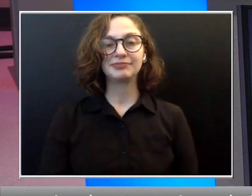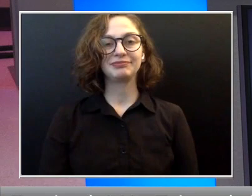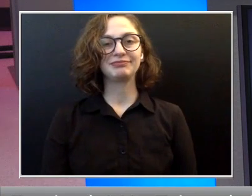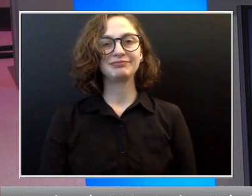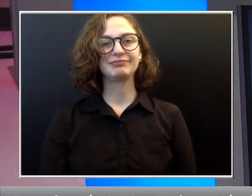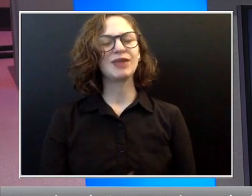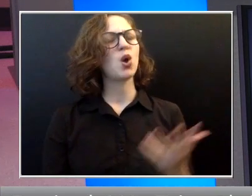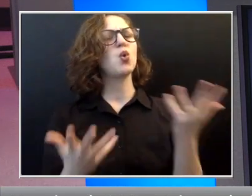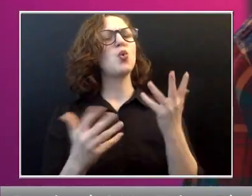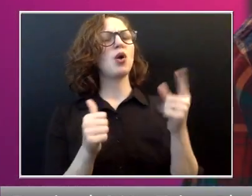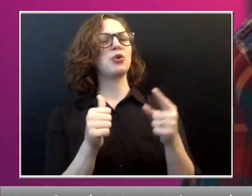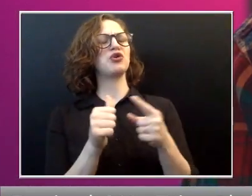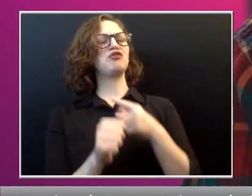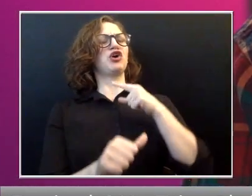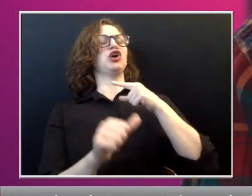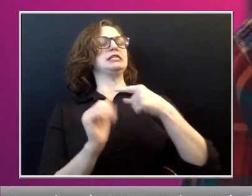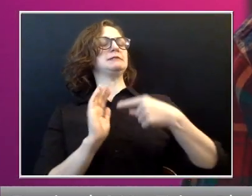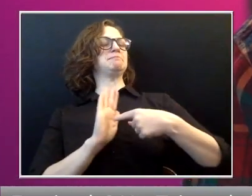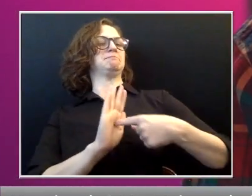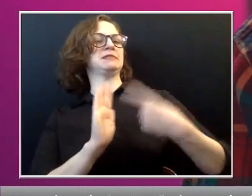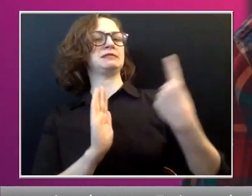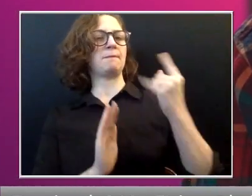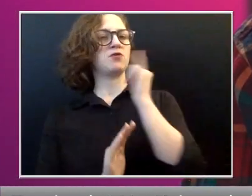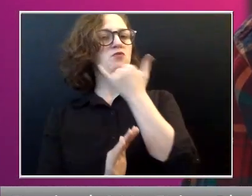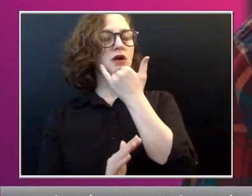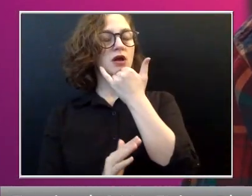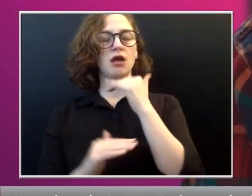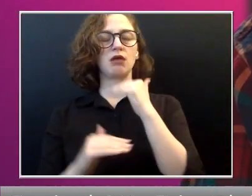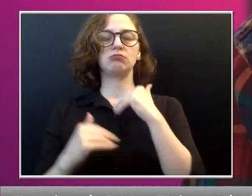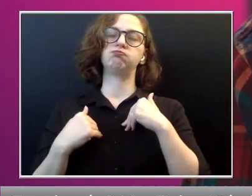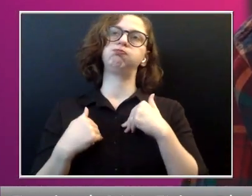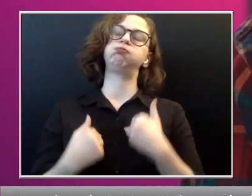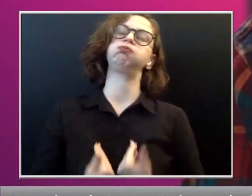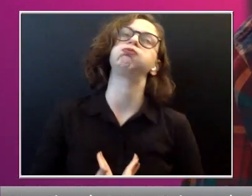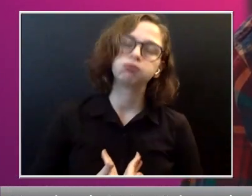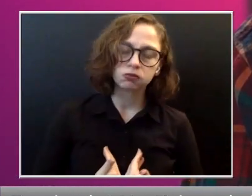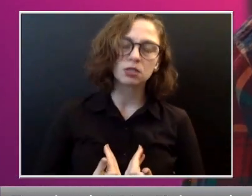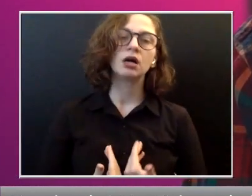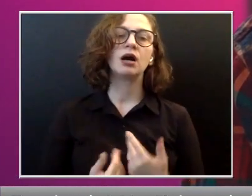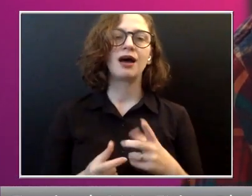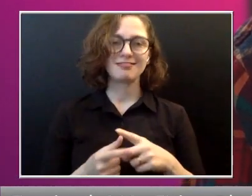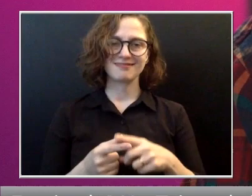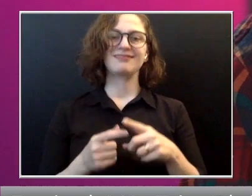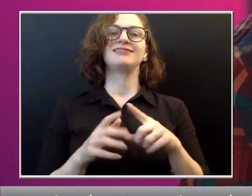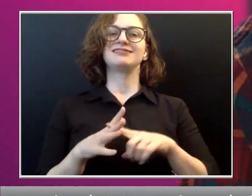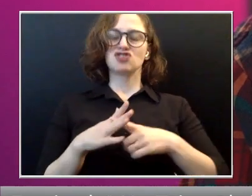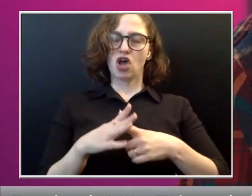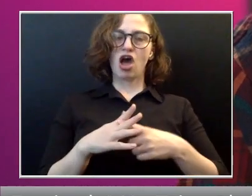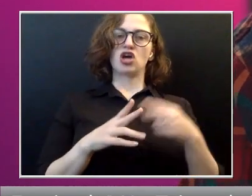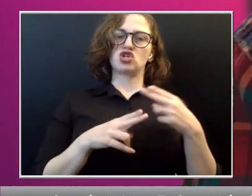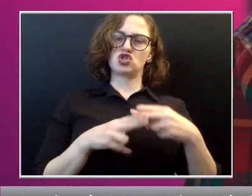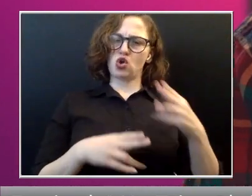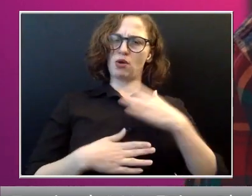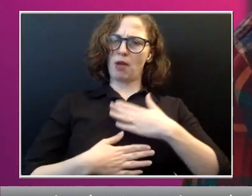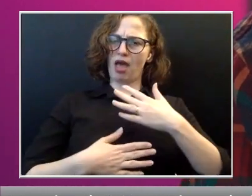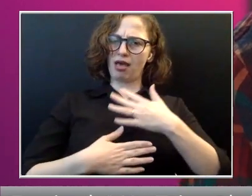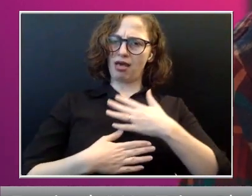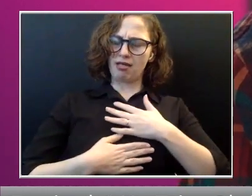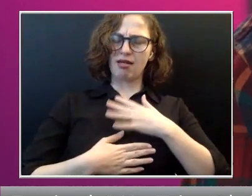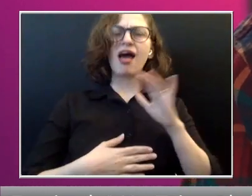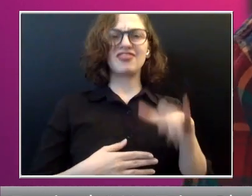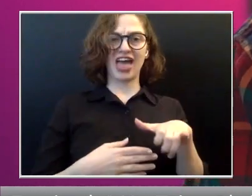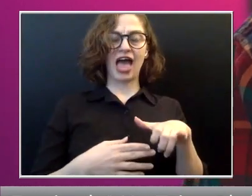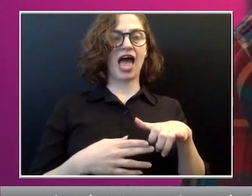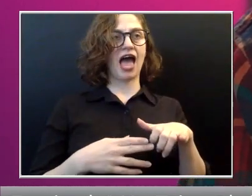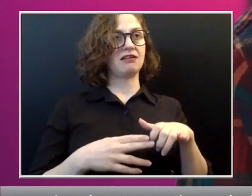wrong? Fatigue, extreme fatigue, and then started getting shortness of breath, and that shortness of breath increased